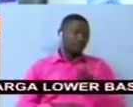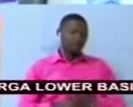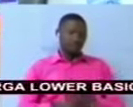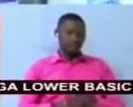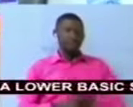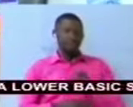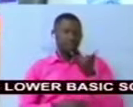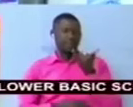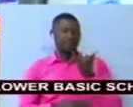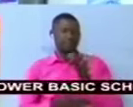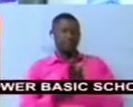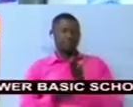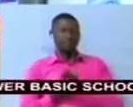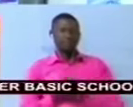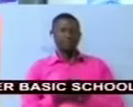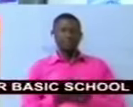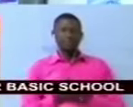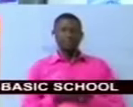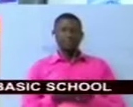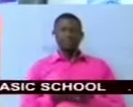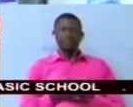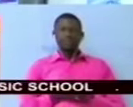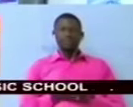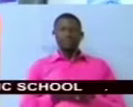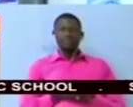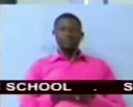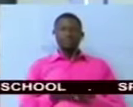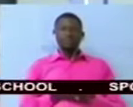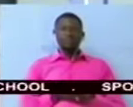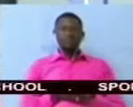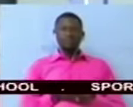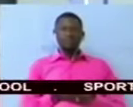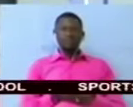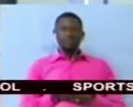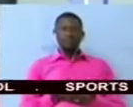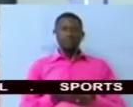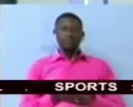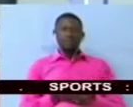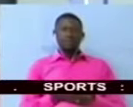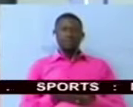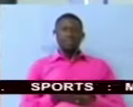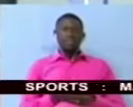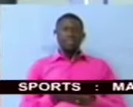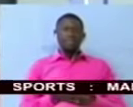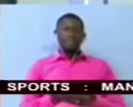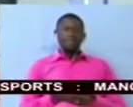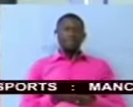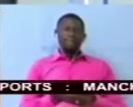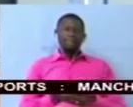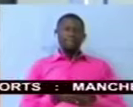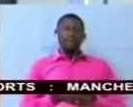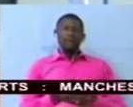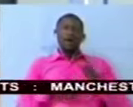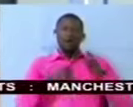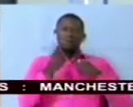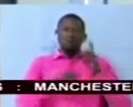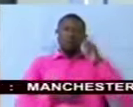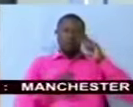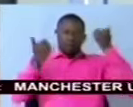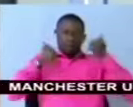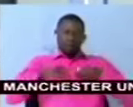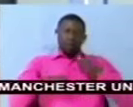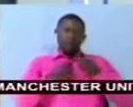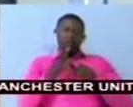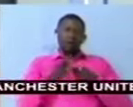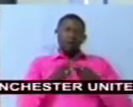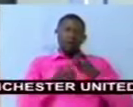juney dalas. In the meantime, what happened to your mortgage, to the property that you gave out as